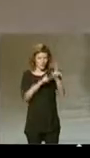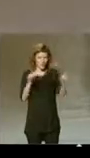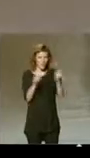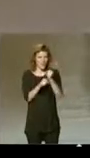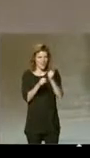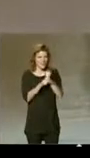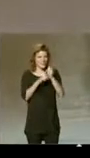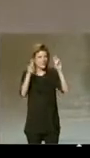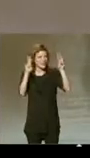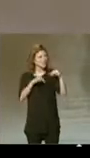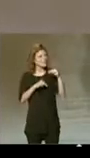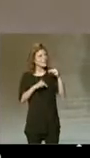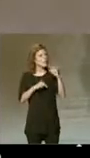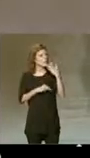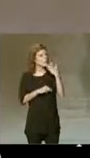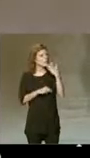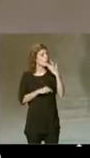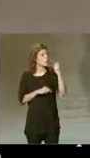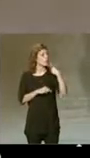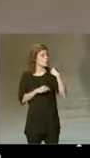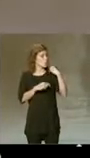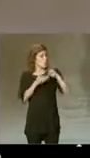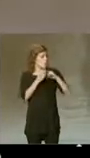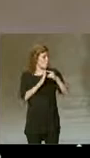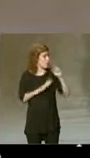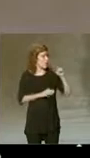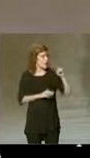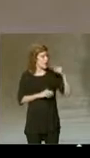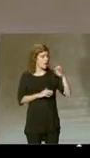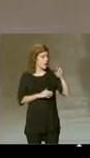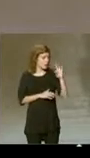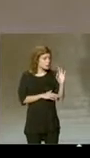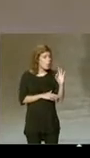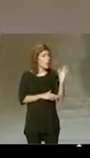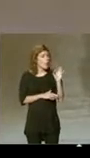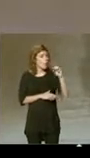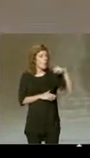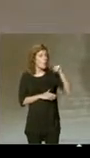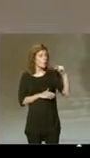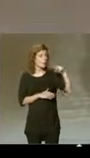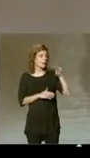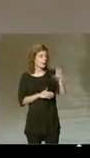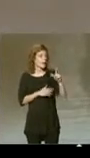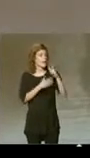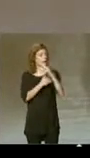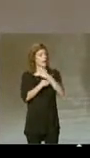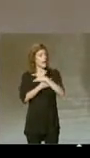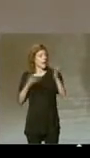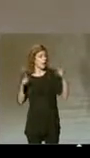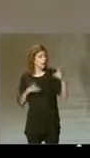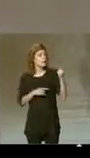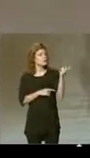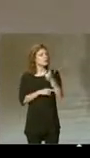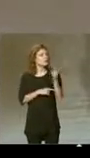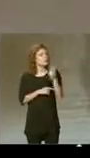I am familiar with Miguel Angel and Alberto's work in the